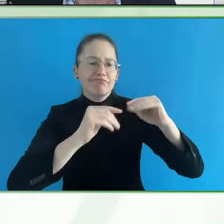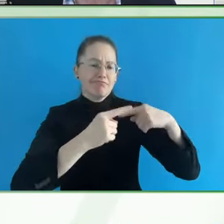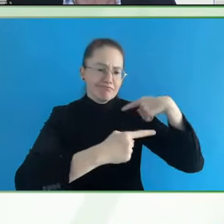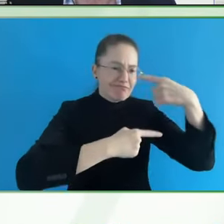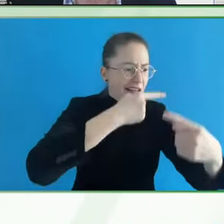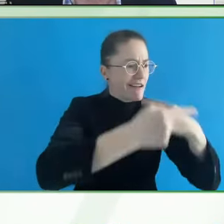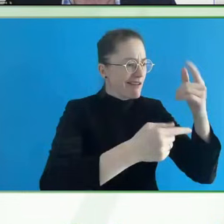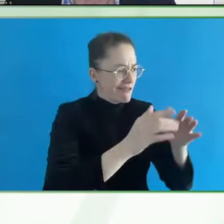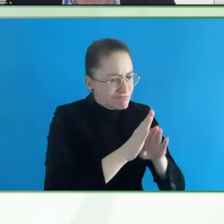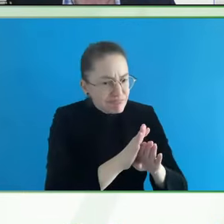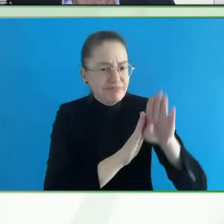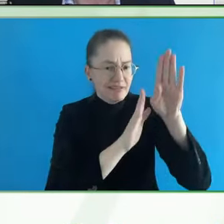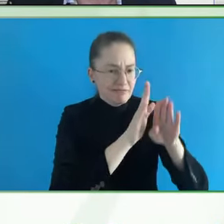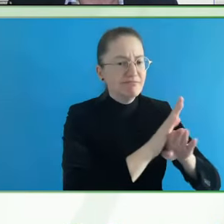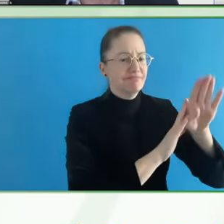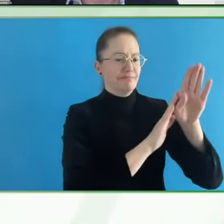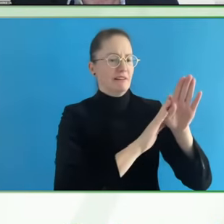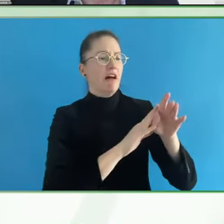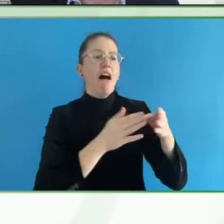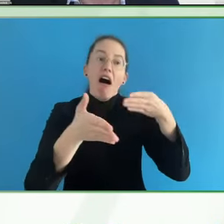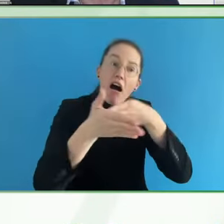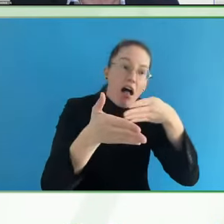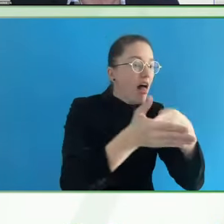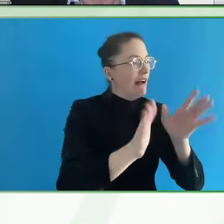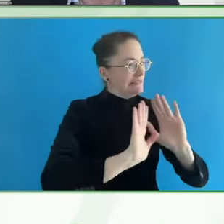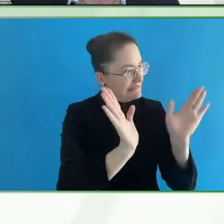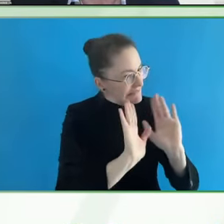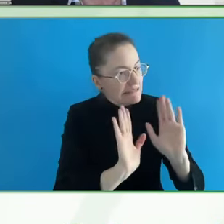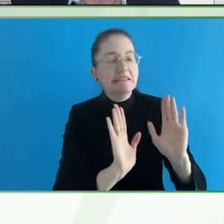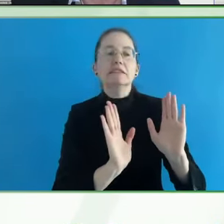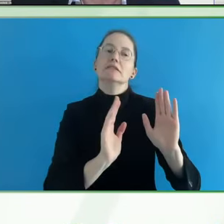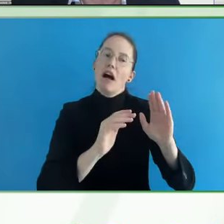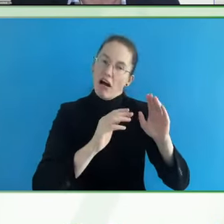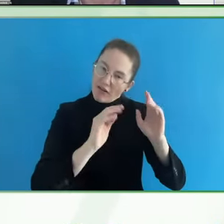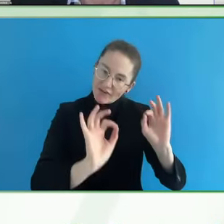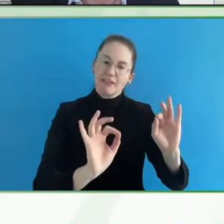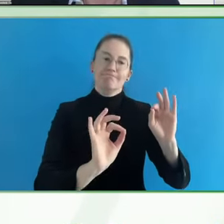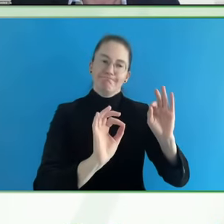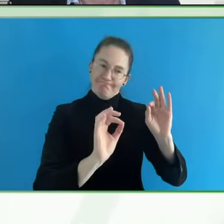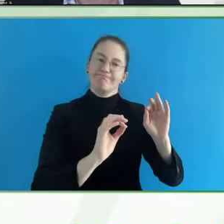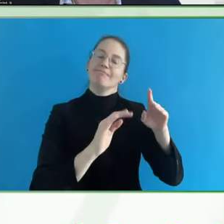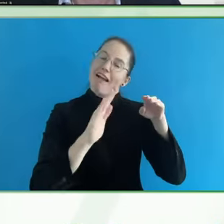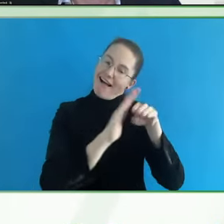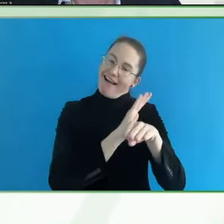prevents access to education. Next slide, please.